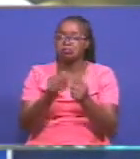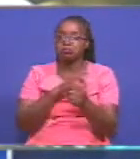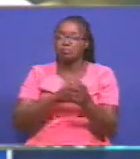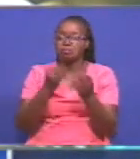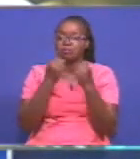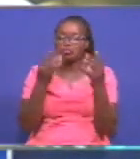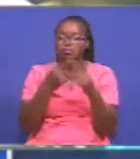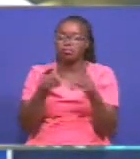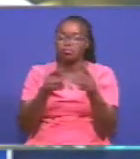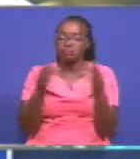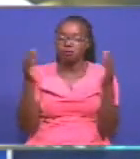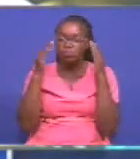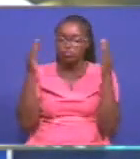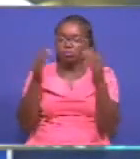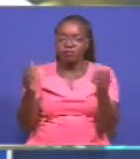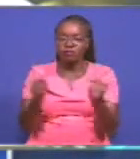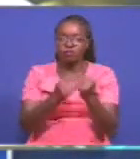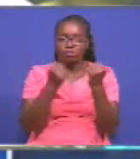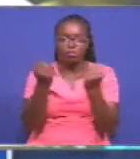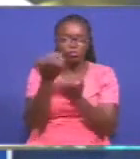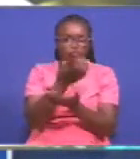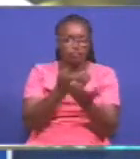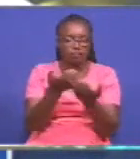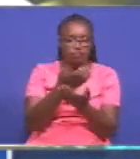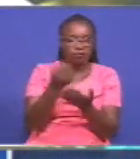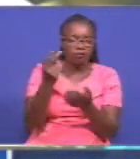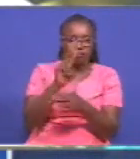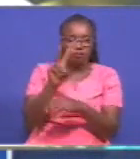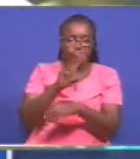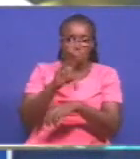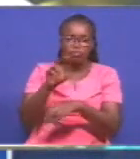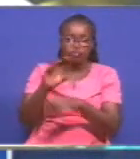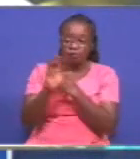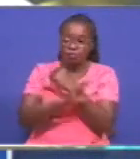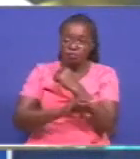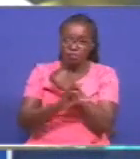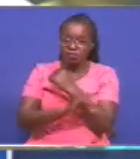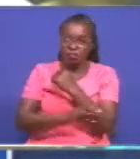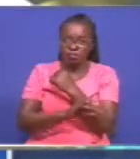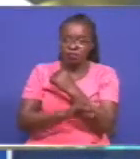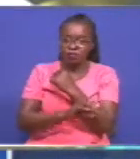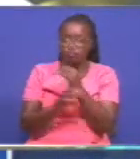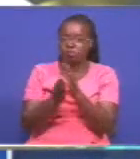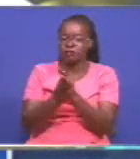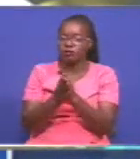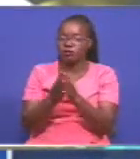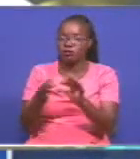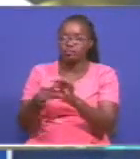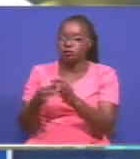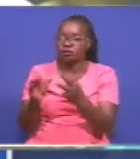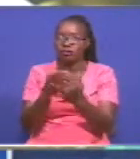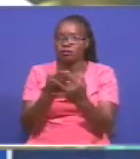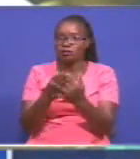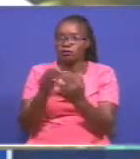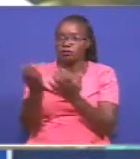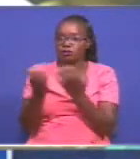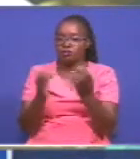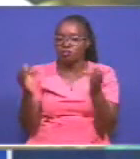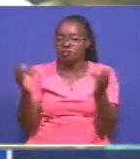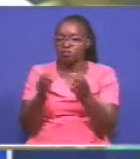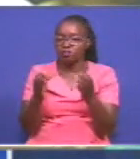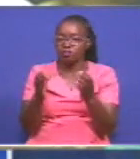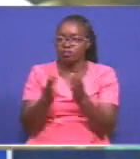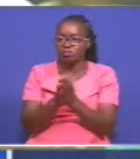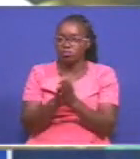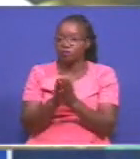instead focus on strengthening economies of the two countries. He rooted for collaboration between the business community in the two